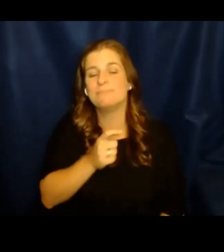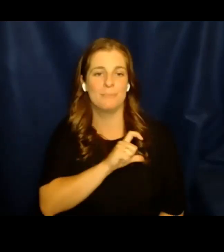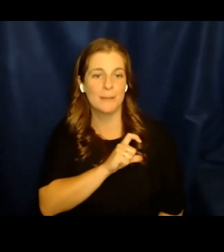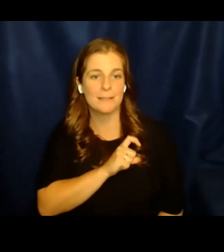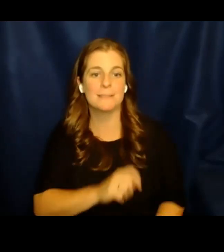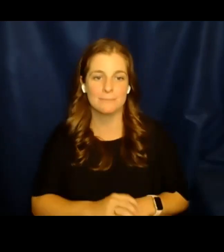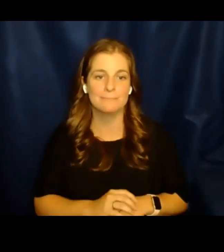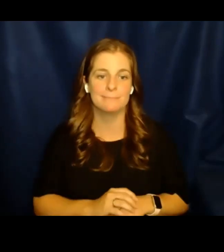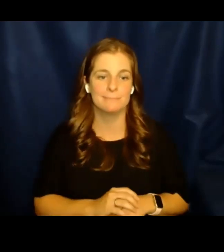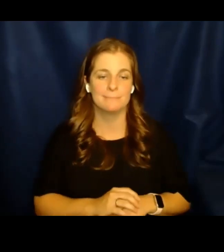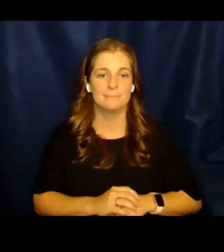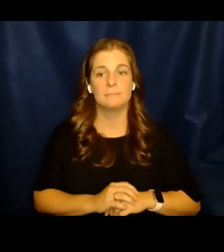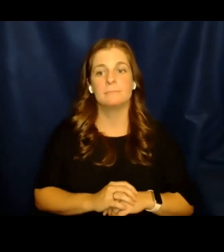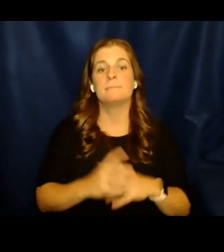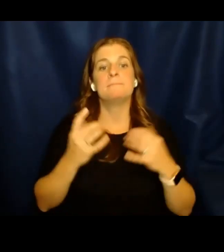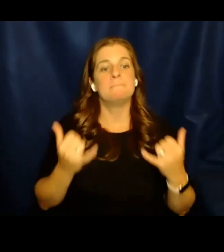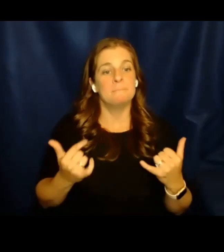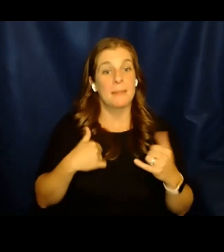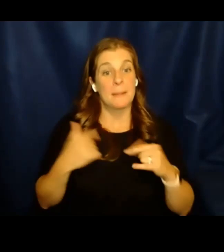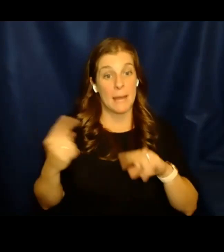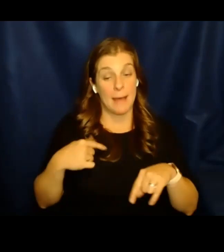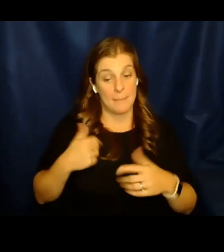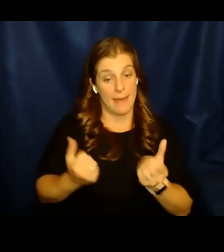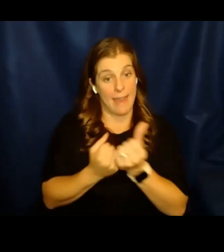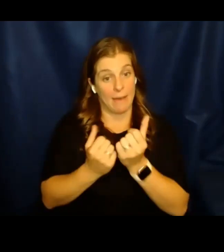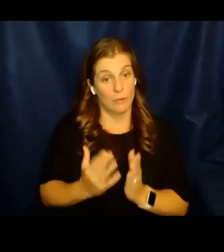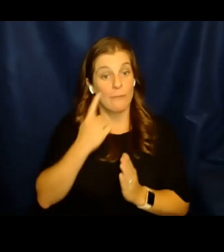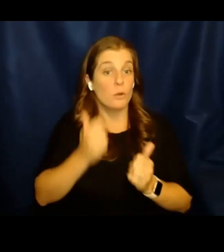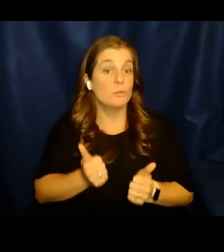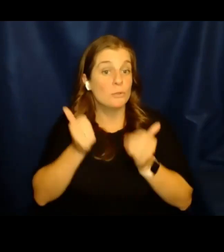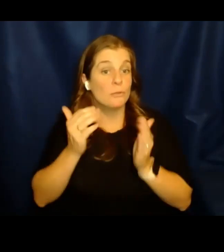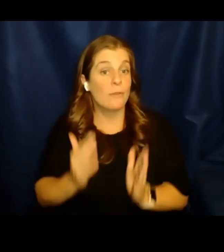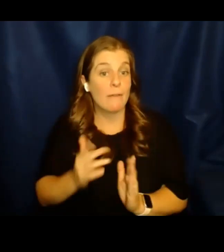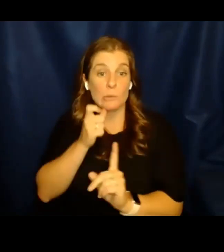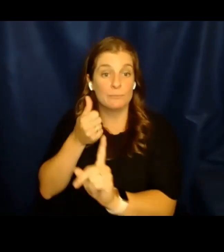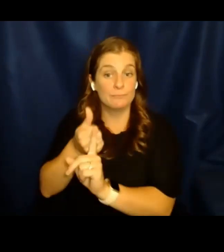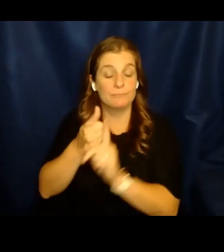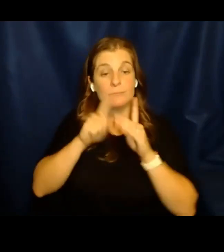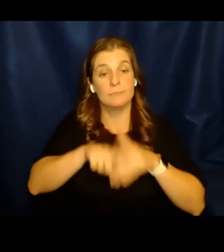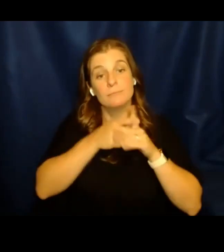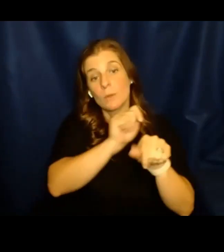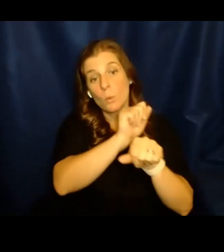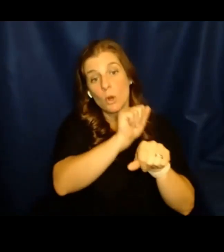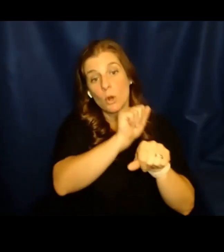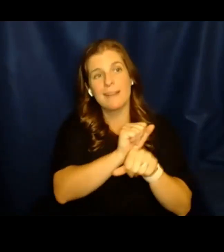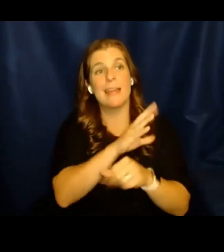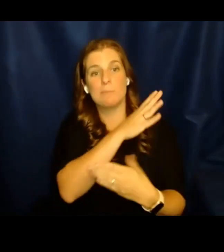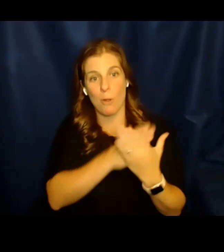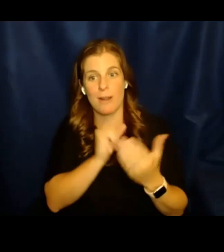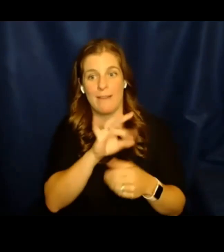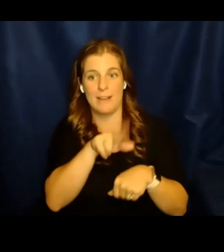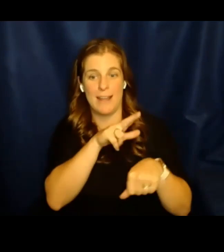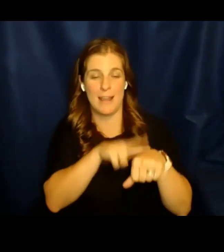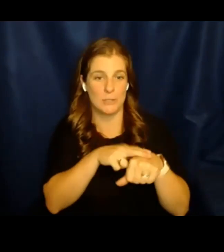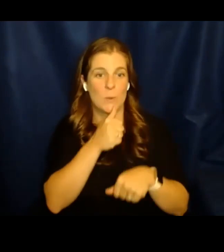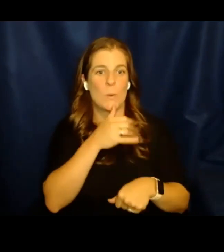to you as an advocate for survivors who began this work as part of a national women's organization in